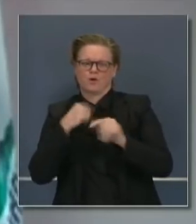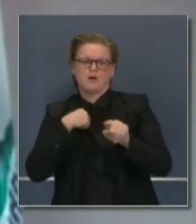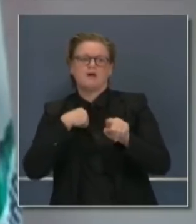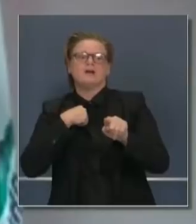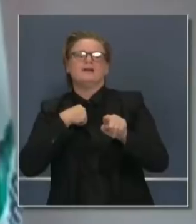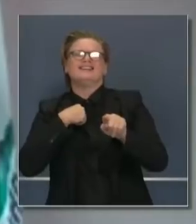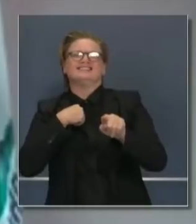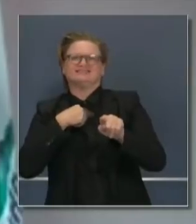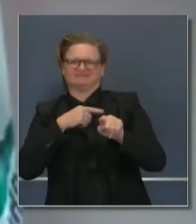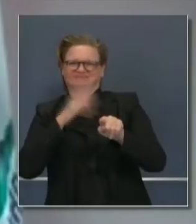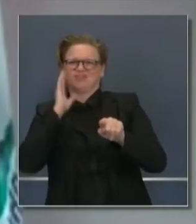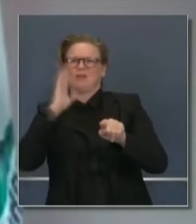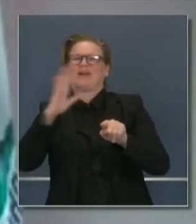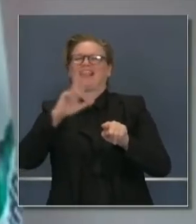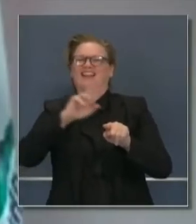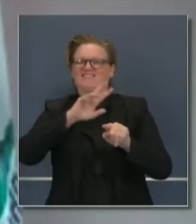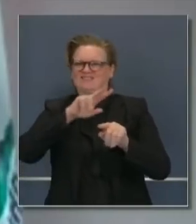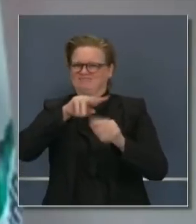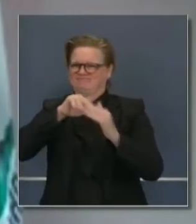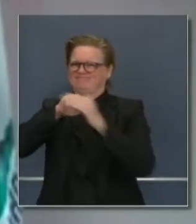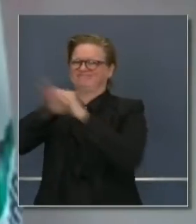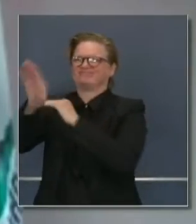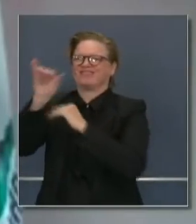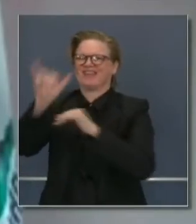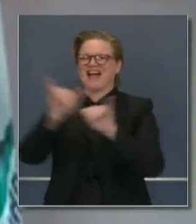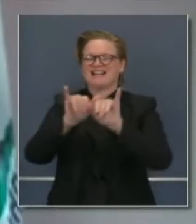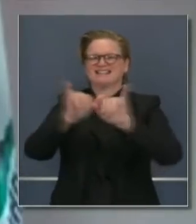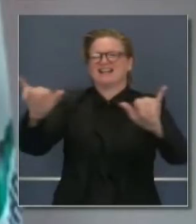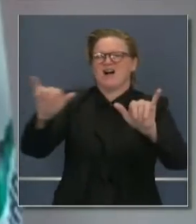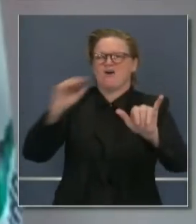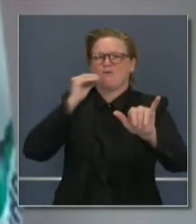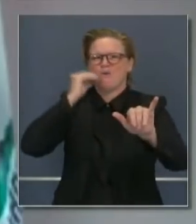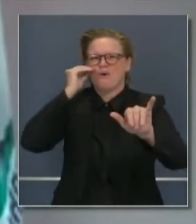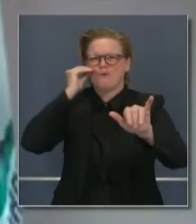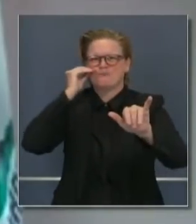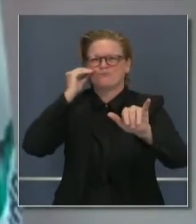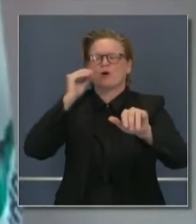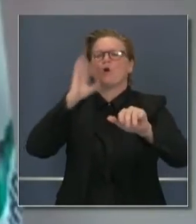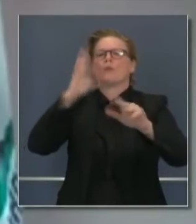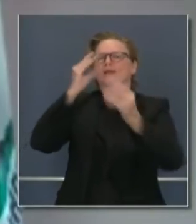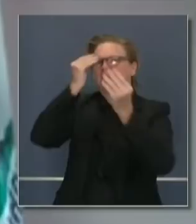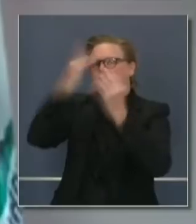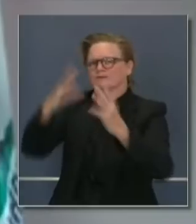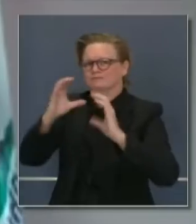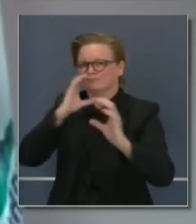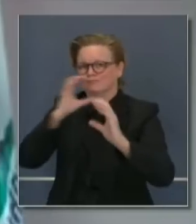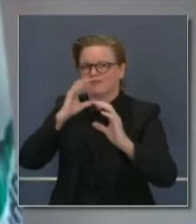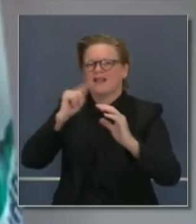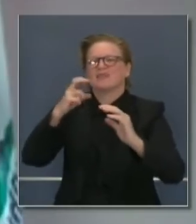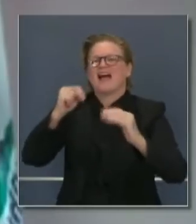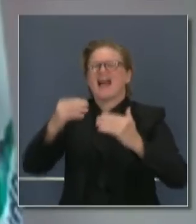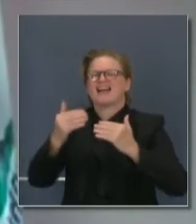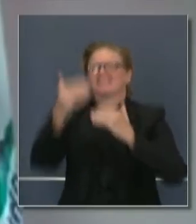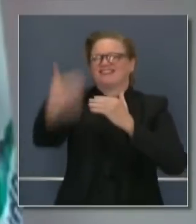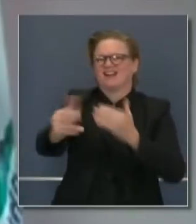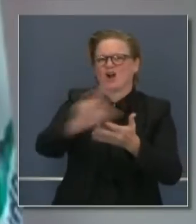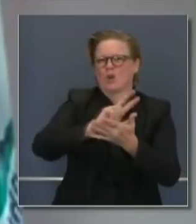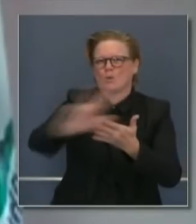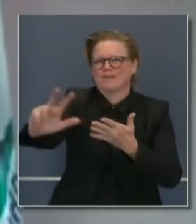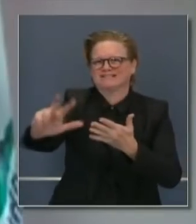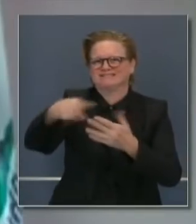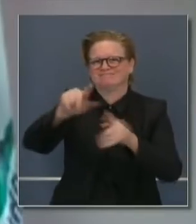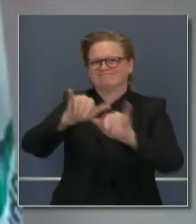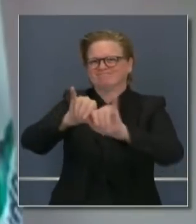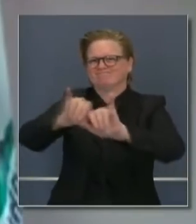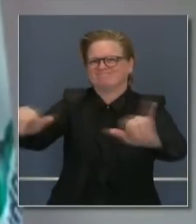use transmission rates at the time 3 weeks from now to look at projections of ICU capacity down the